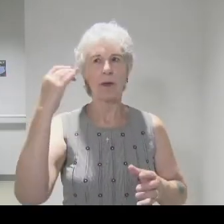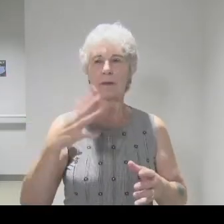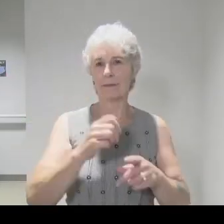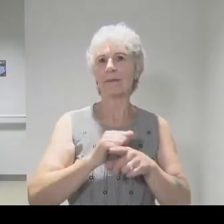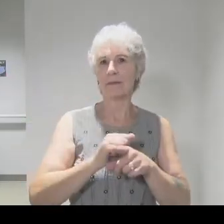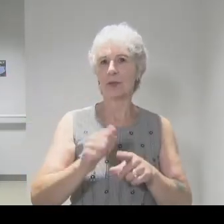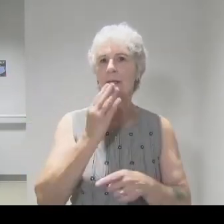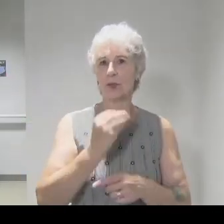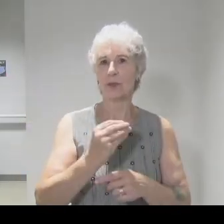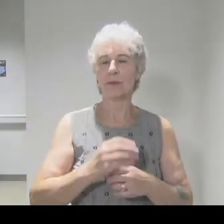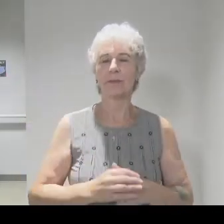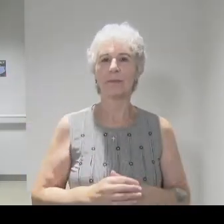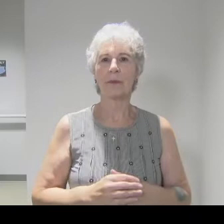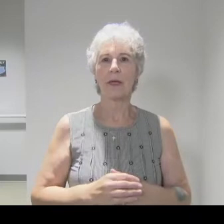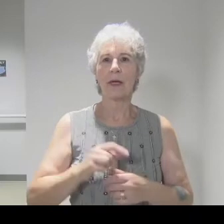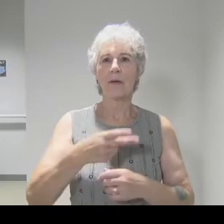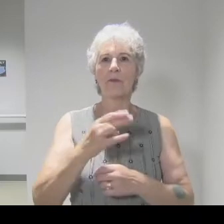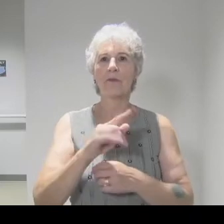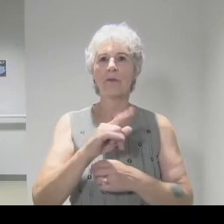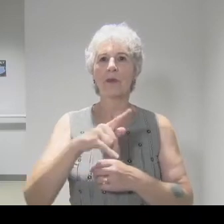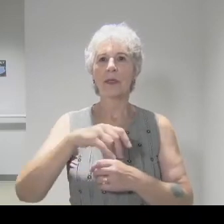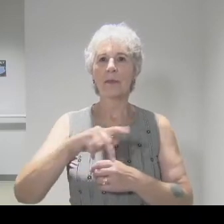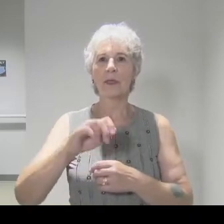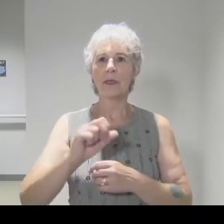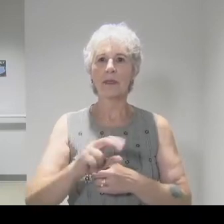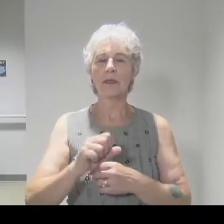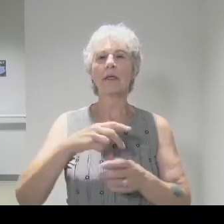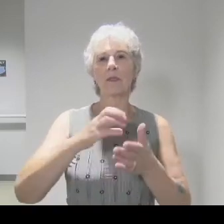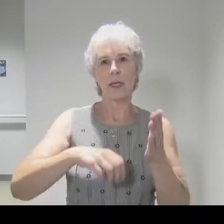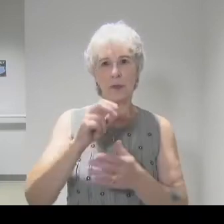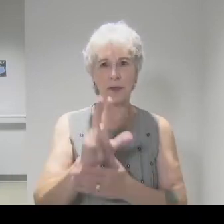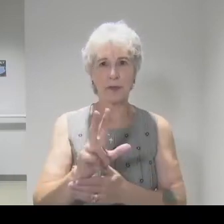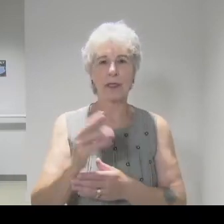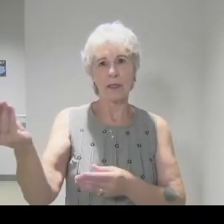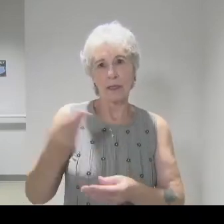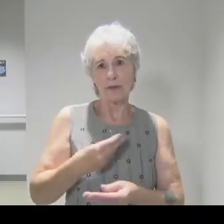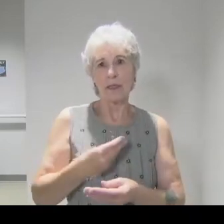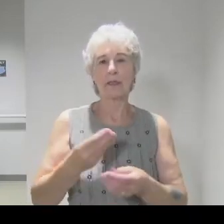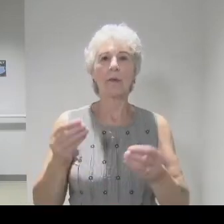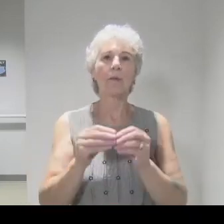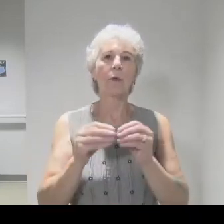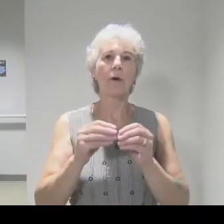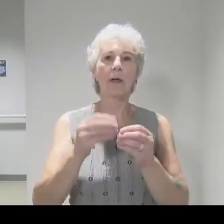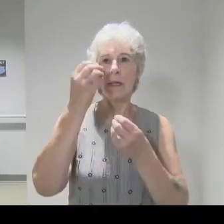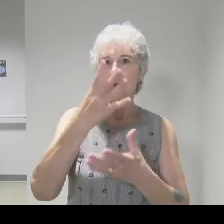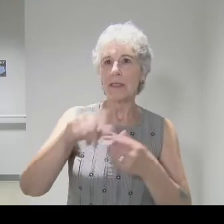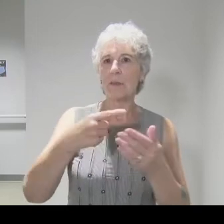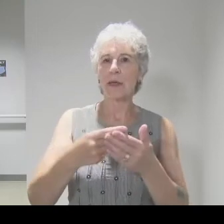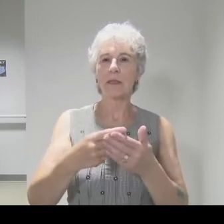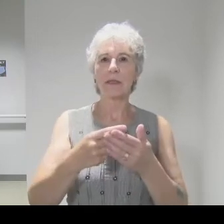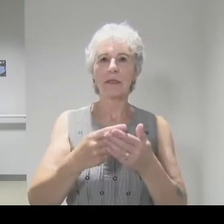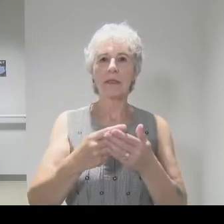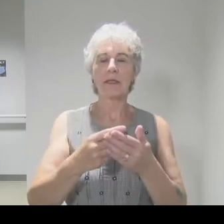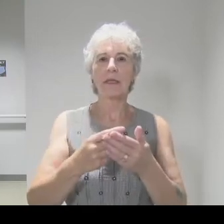Jew. Philippians chapter 3, if you care to look over there, gives us a little bit about his achievements in Judaism.